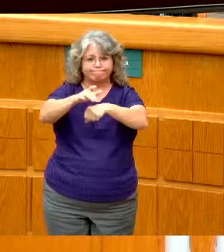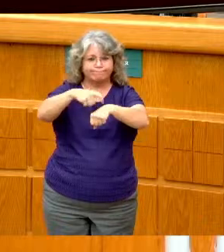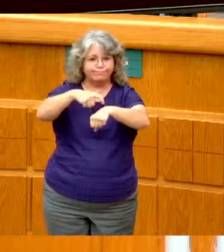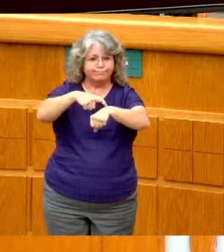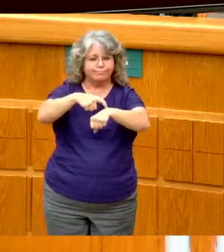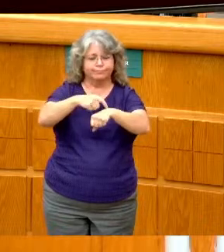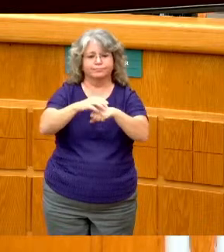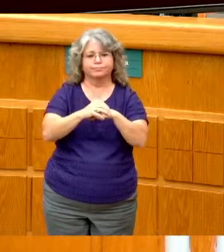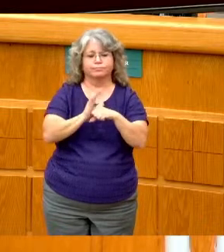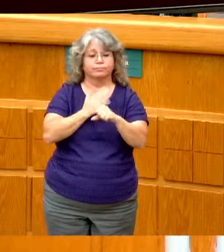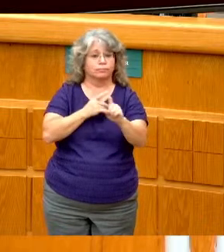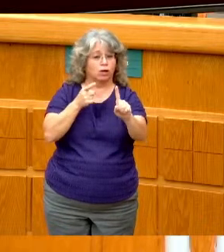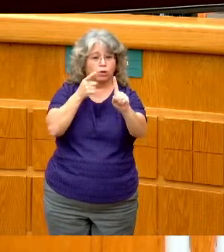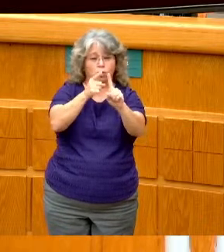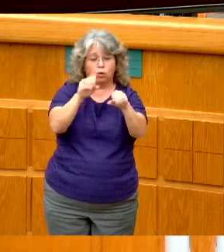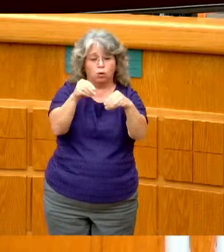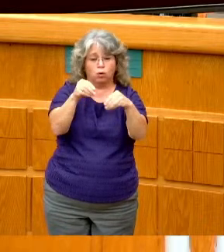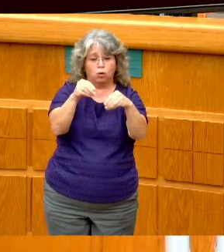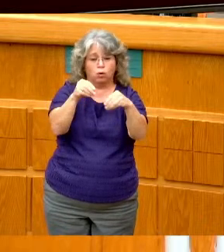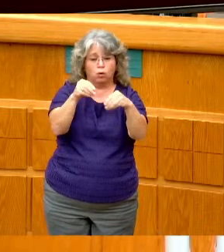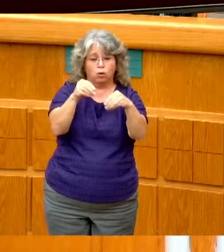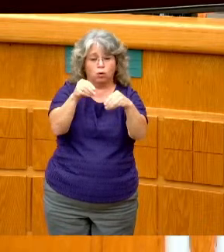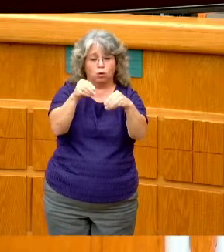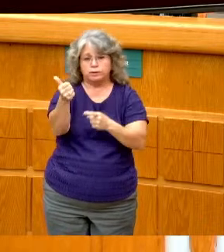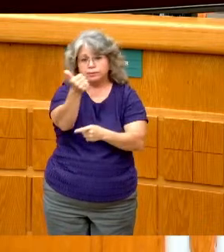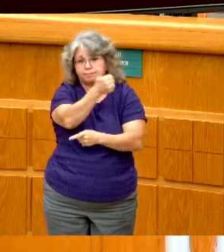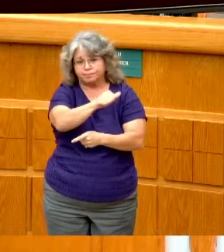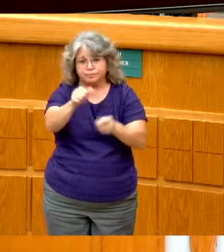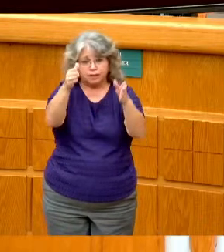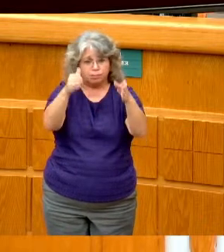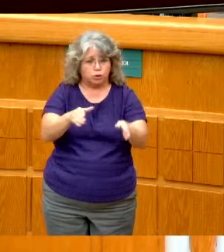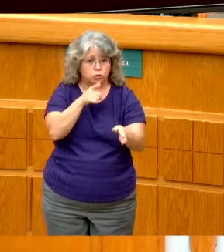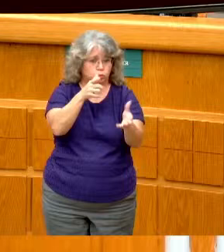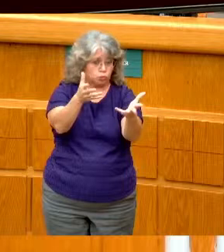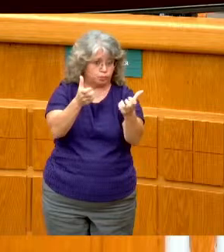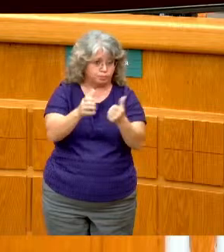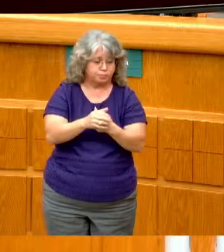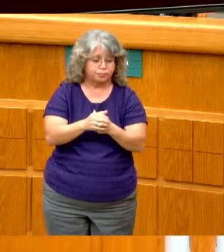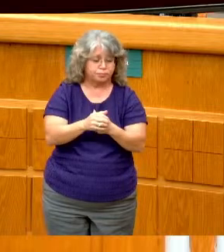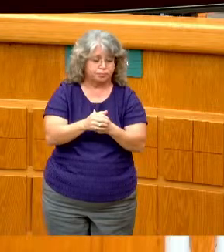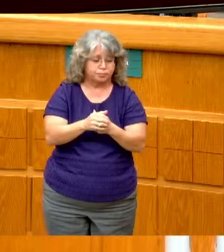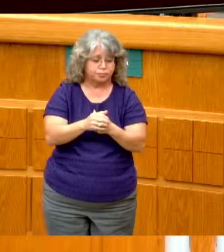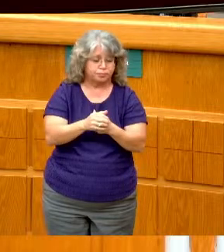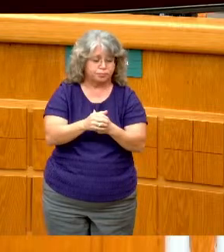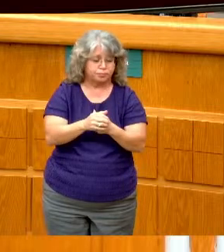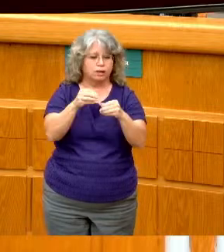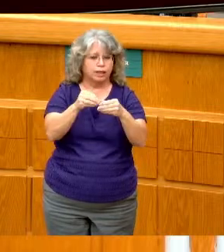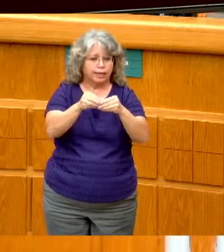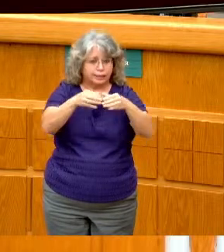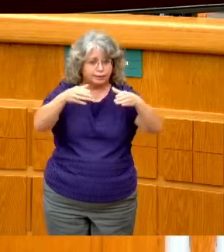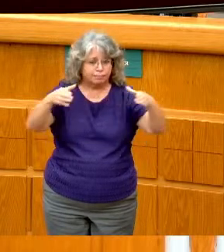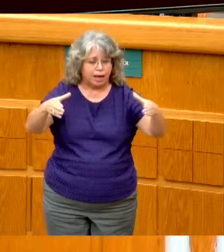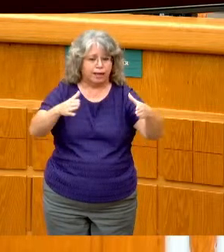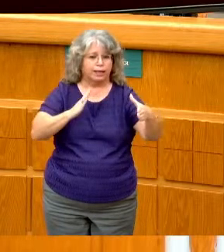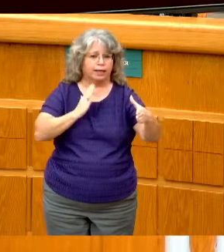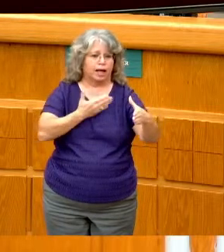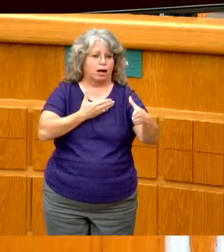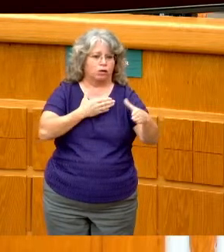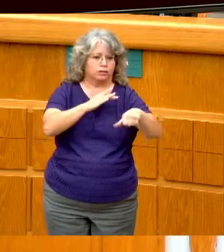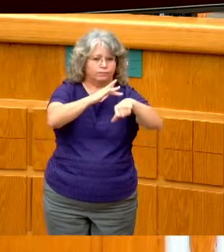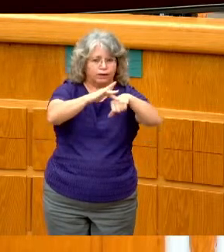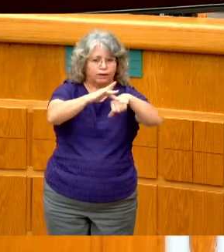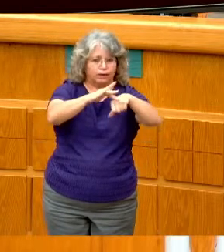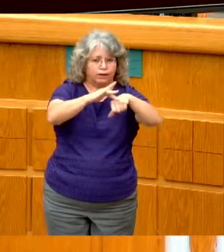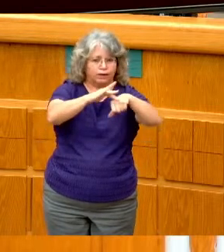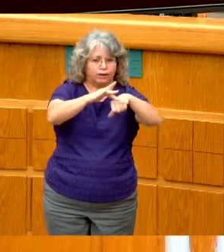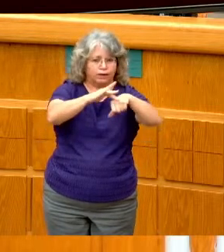a vaccine to anyone who wants one. We're expanding access and convenience to ensure that Corpus Christi